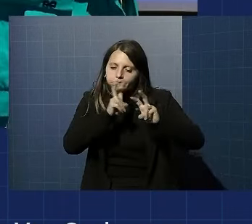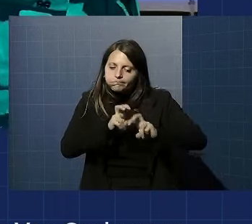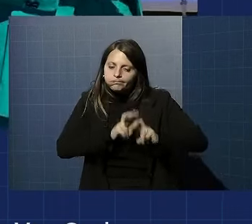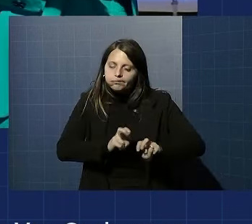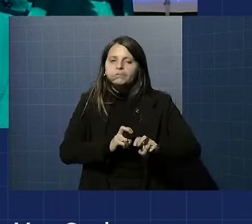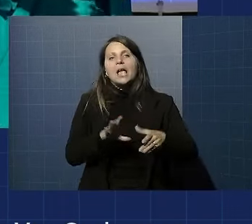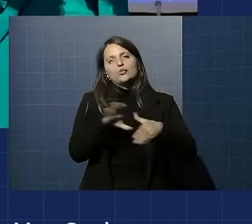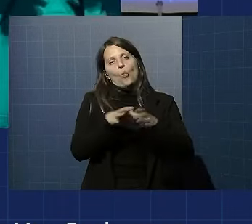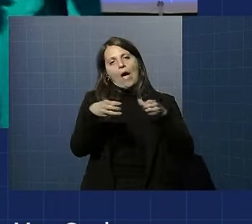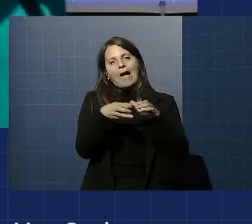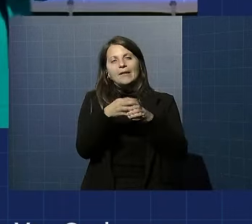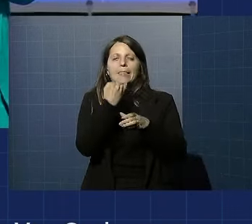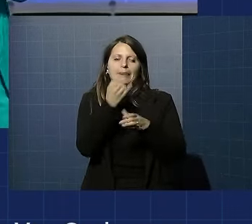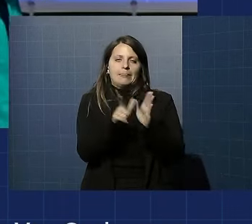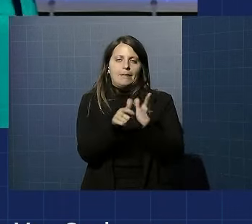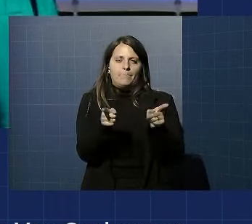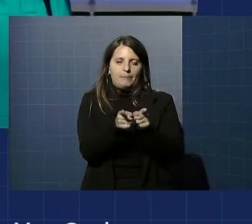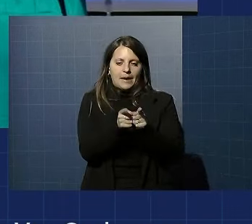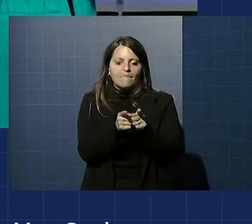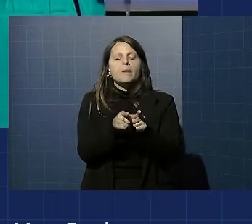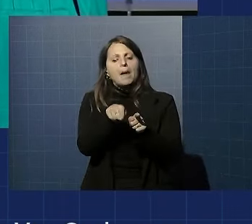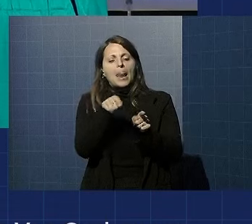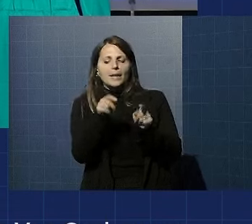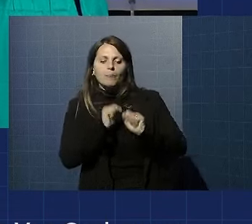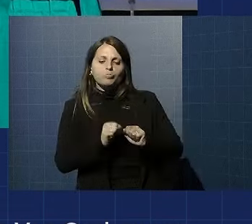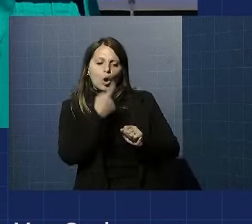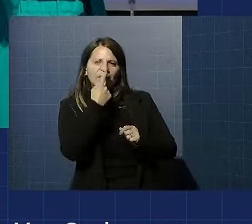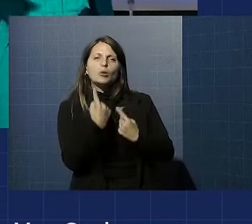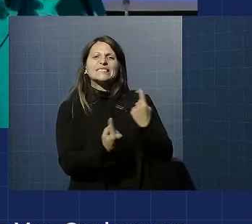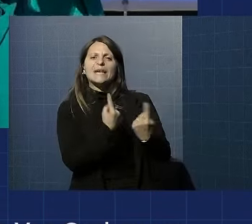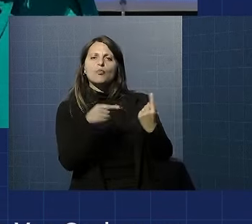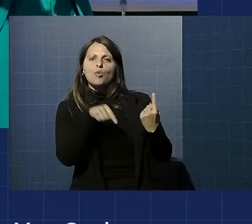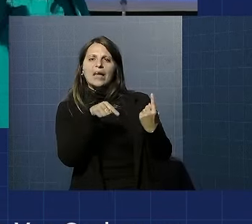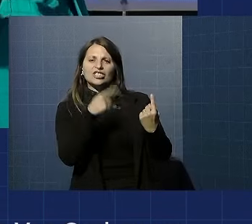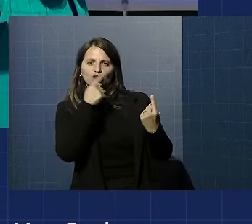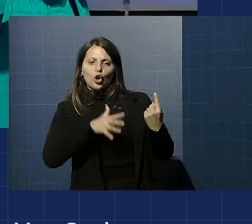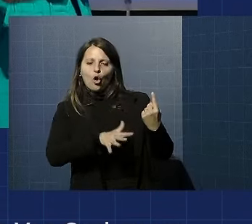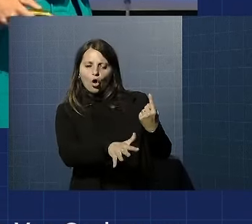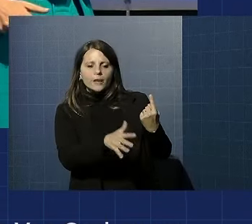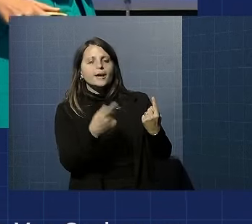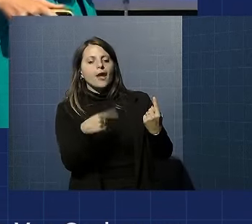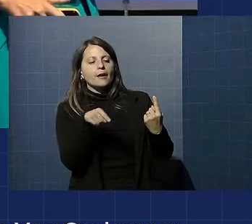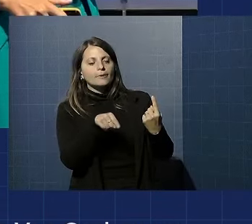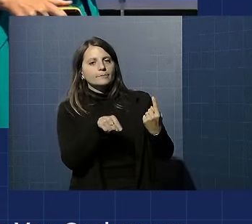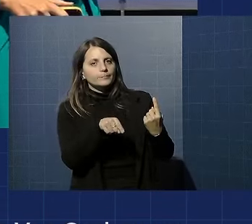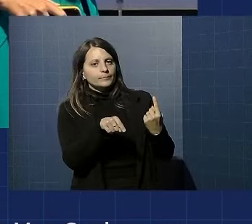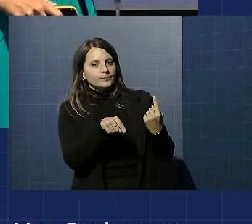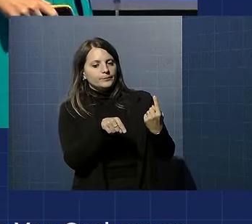into easily on the ISS because it's still in this protective electromagnetic field from the Earth.